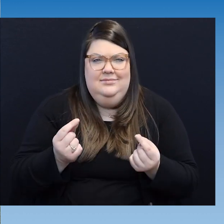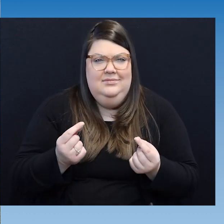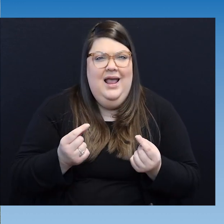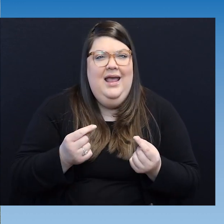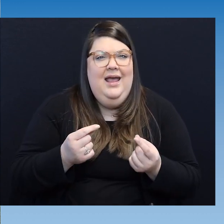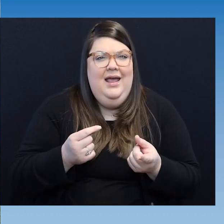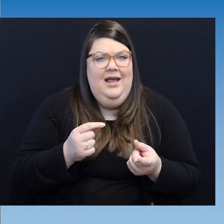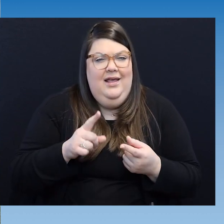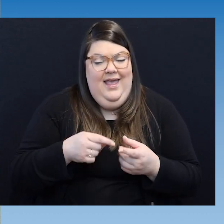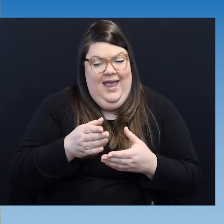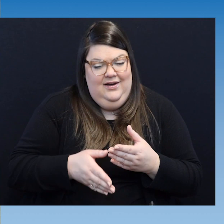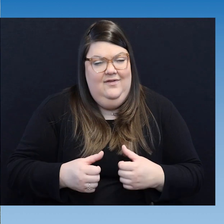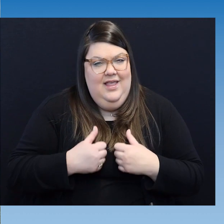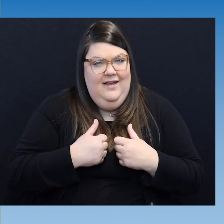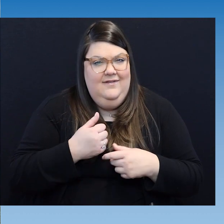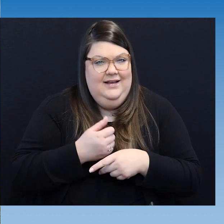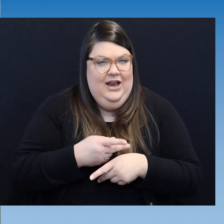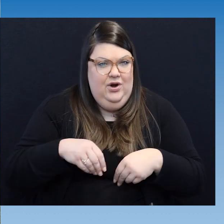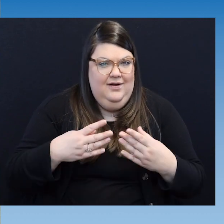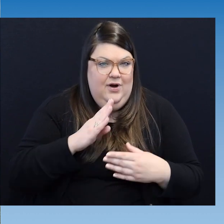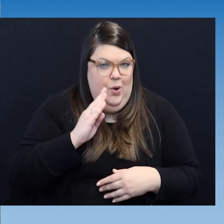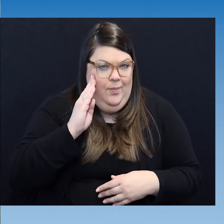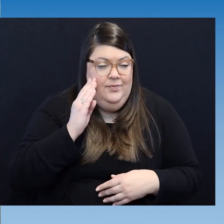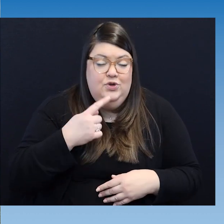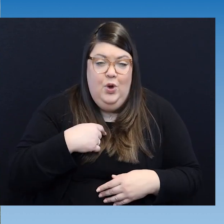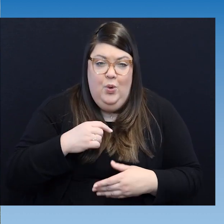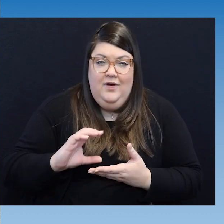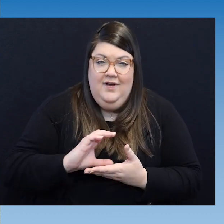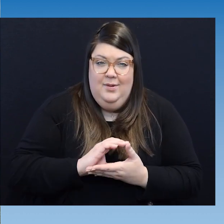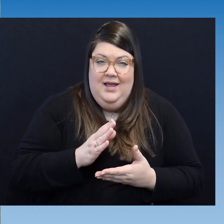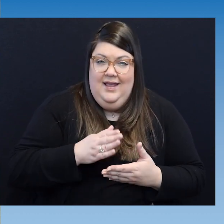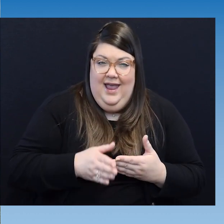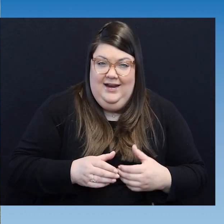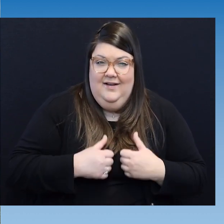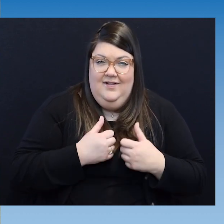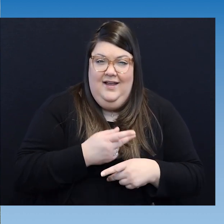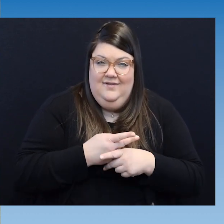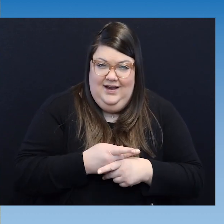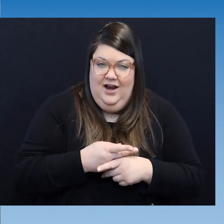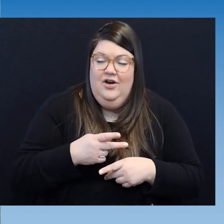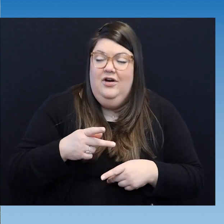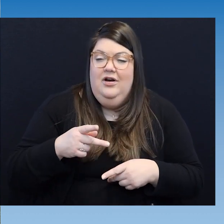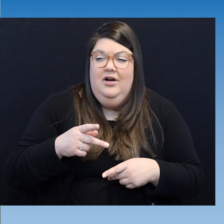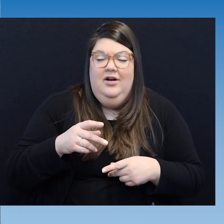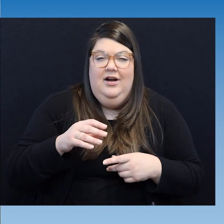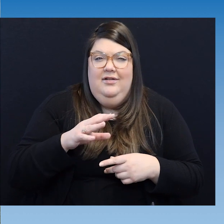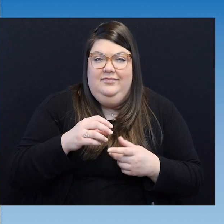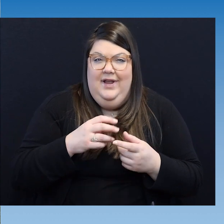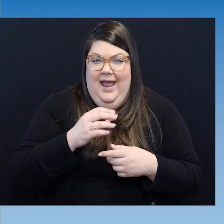so we were fortunate to be funded by the End of Life Care Partnership and the David and Laura Lovell Foundation to